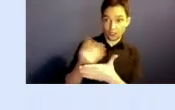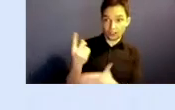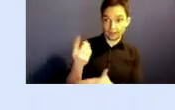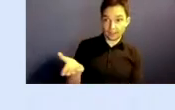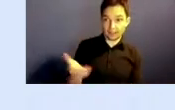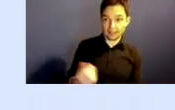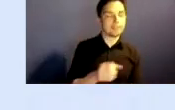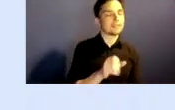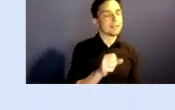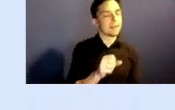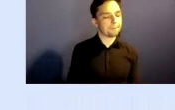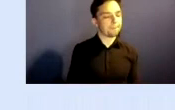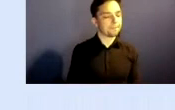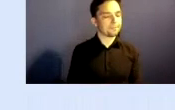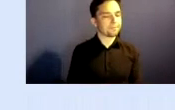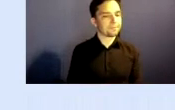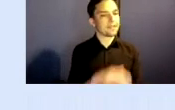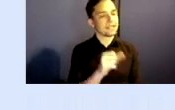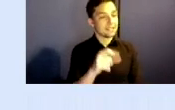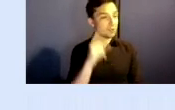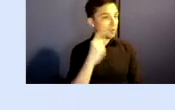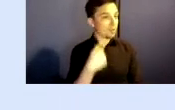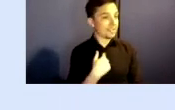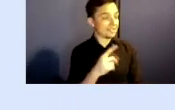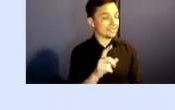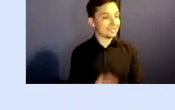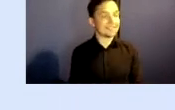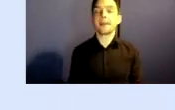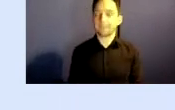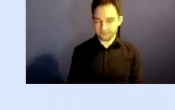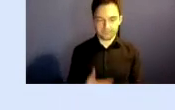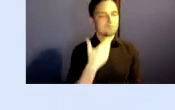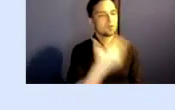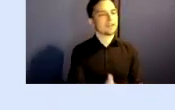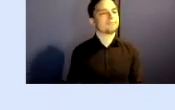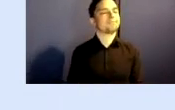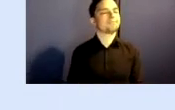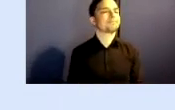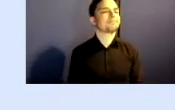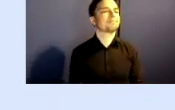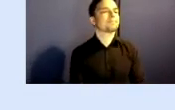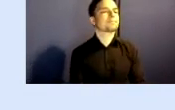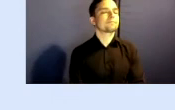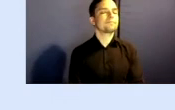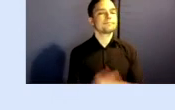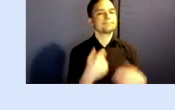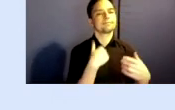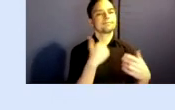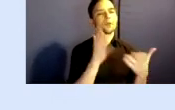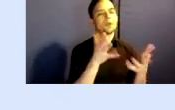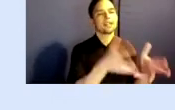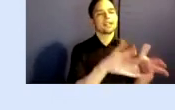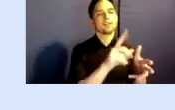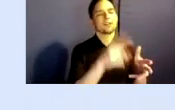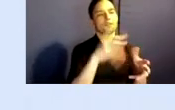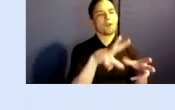Yeah. Yes, can you hear me? Yes, please go ahead. Yeah, no, I will leave this question for